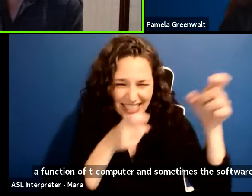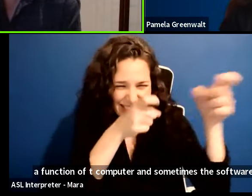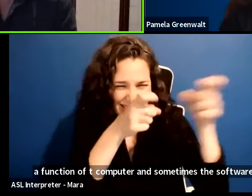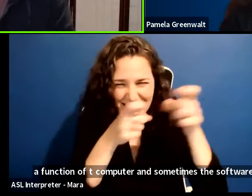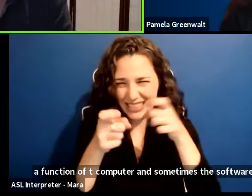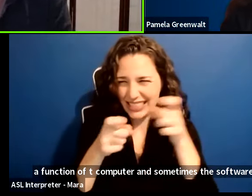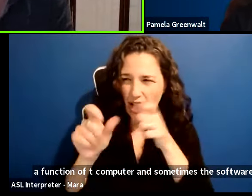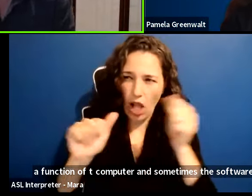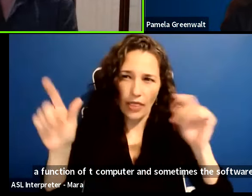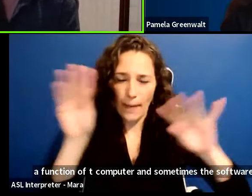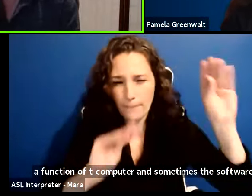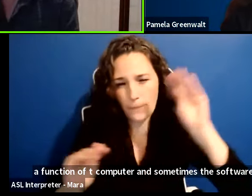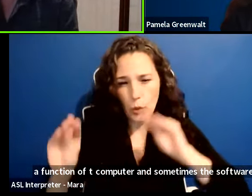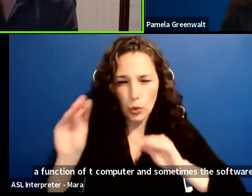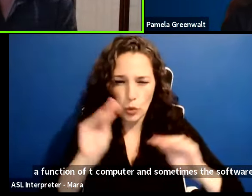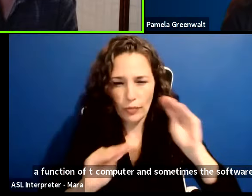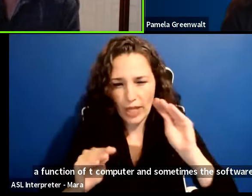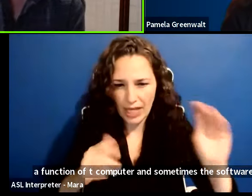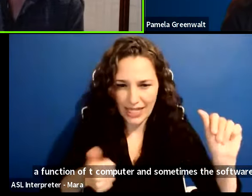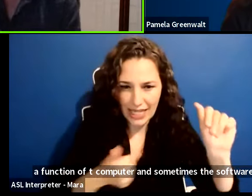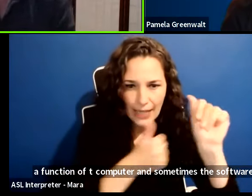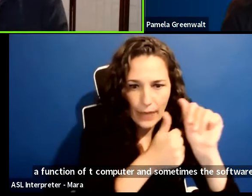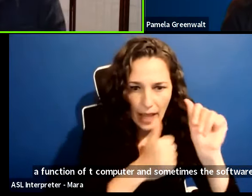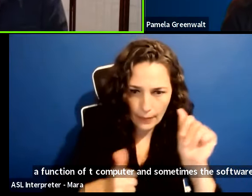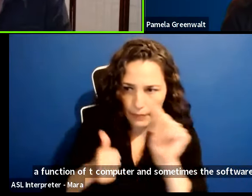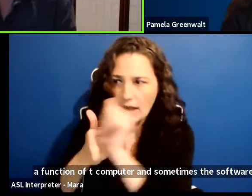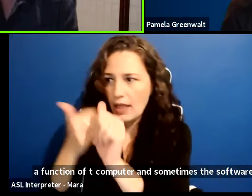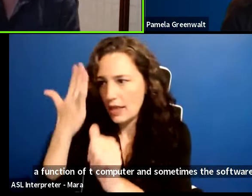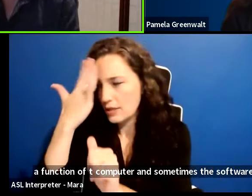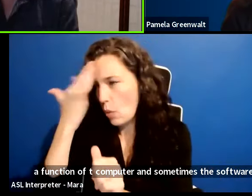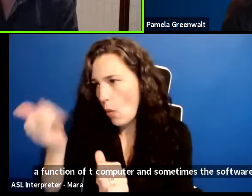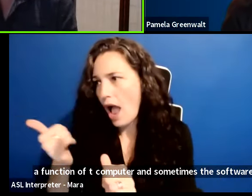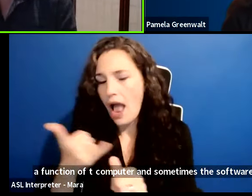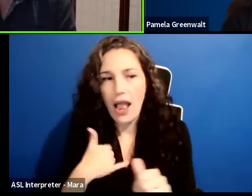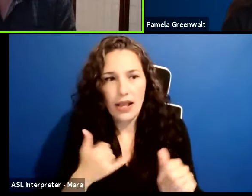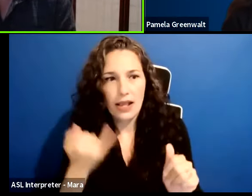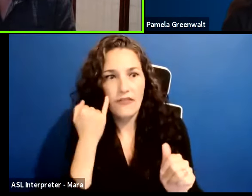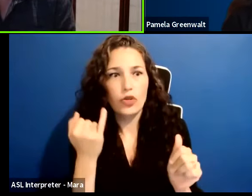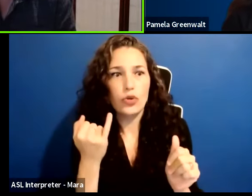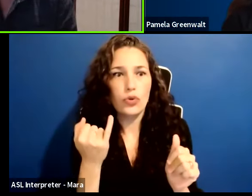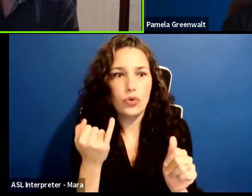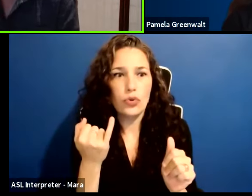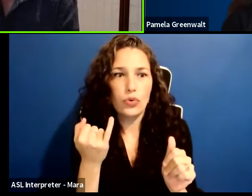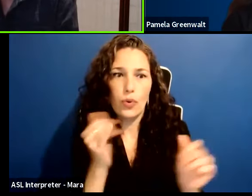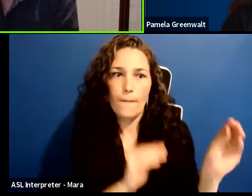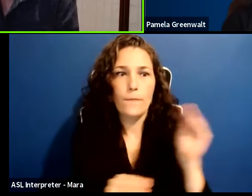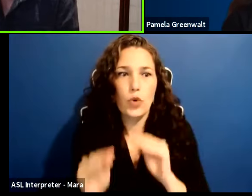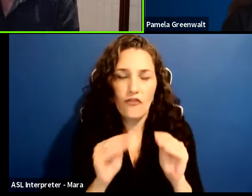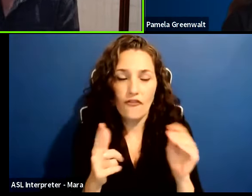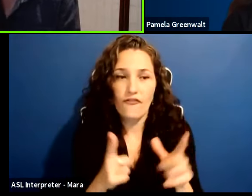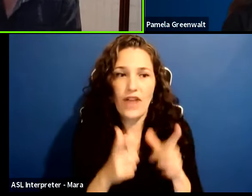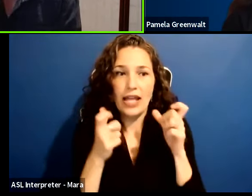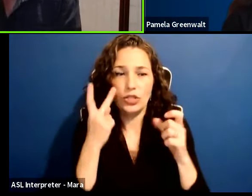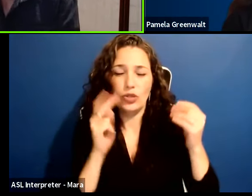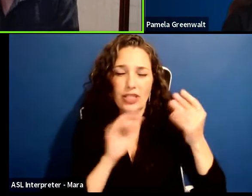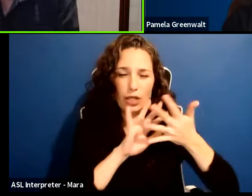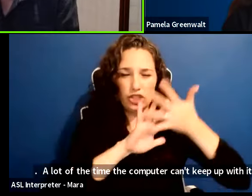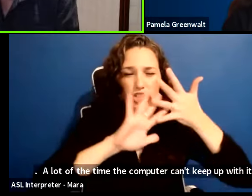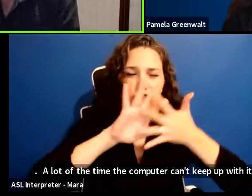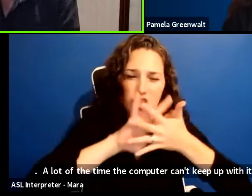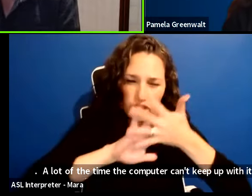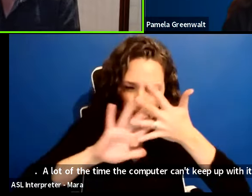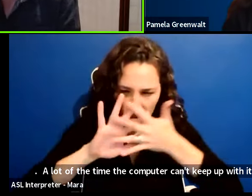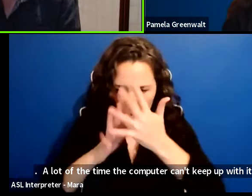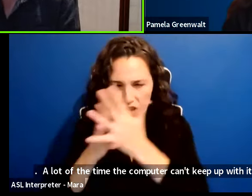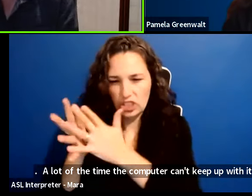handle all that movement and keep up with it, which is why when you move fast, you're more often to see that leakage coming through in